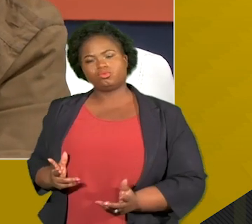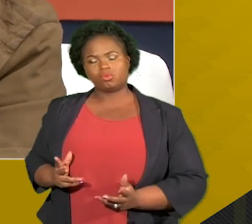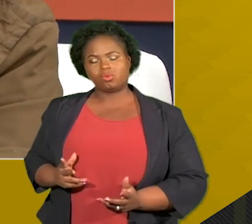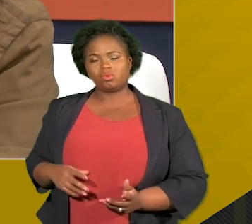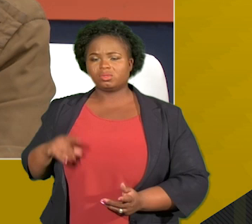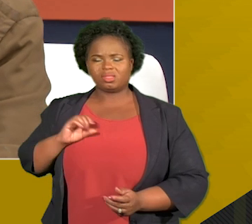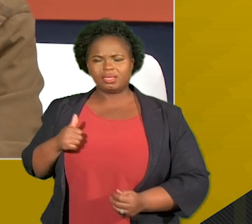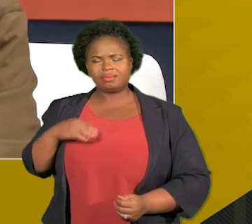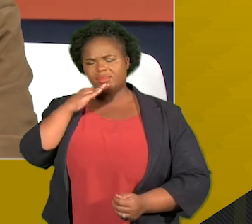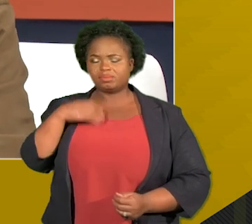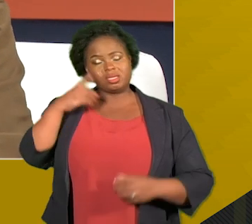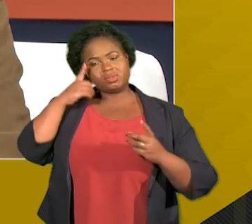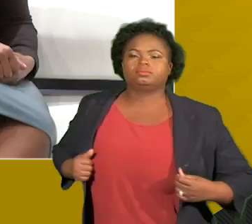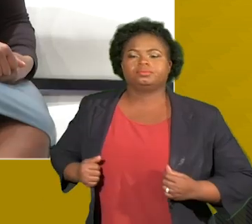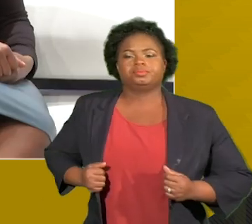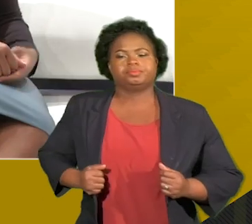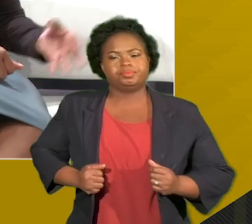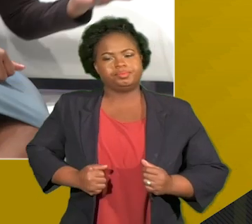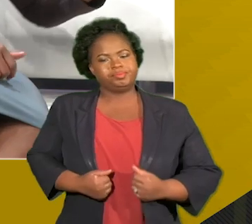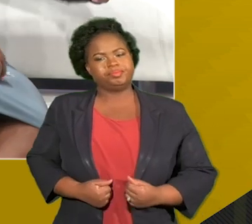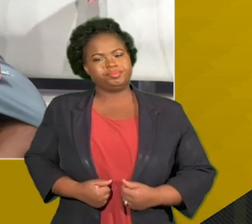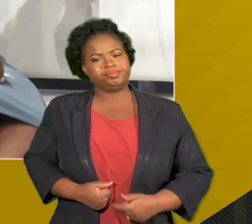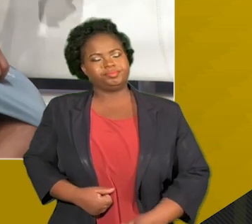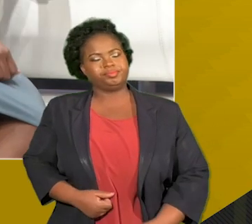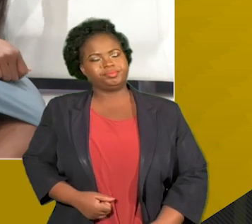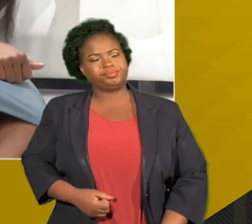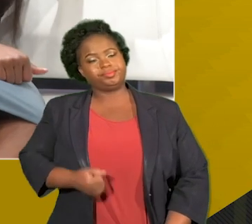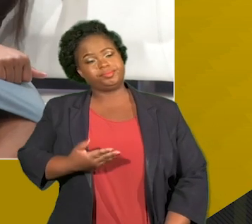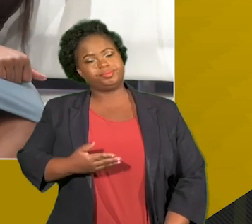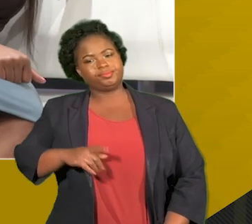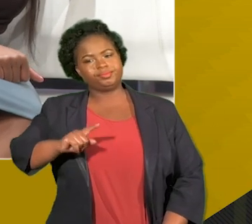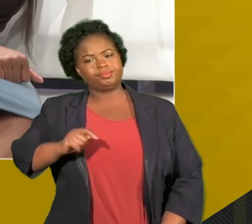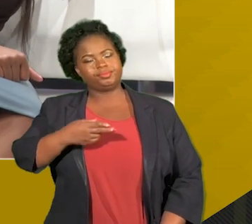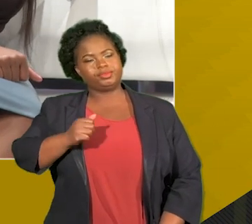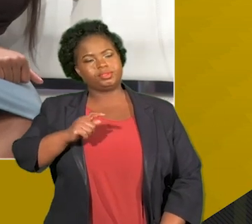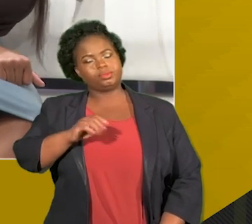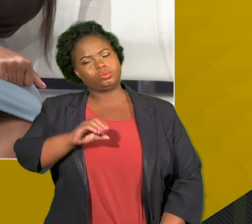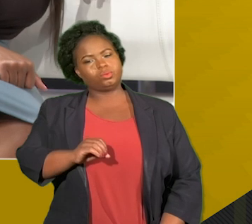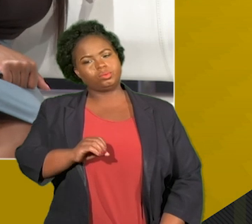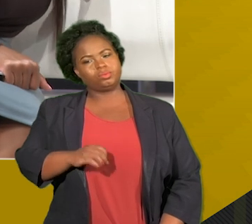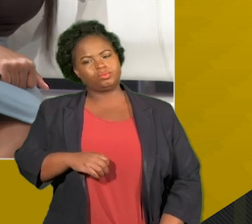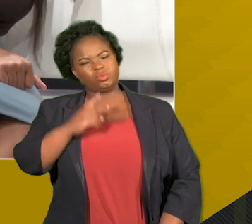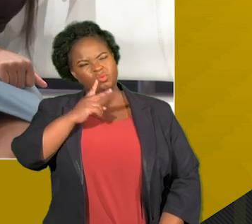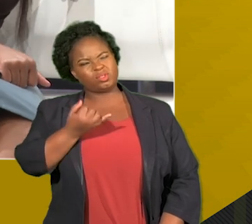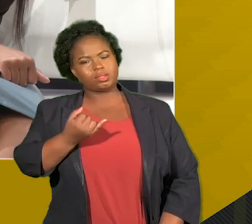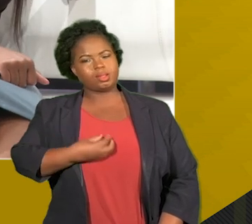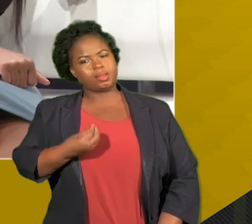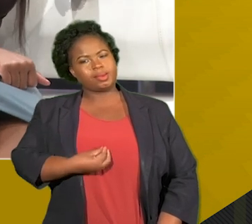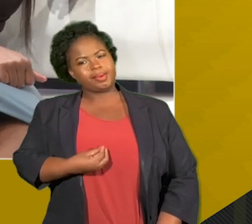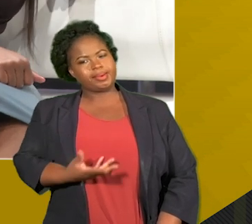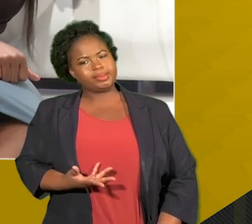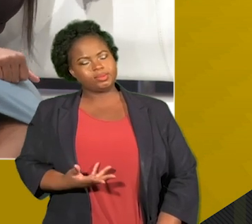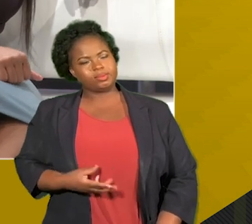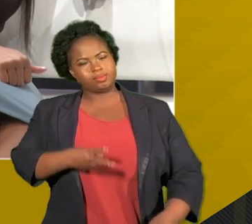to you to decide what to do. Let's speak to Thato. Thato, o lebalaga kar o monyane man.